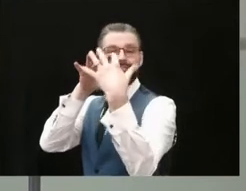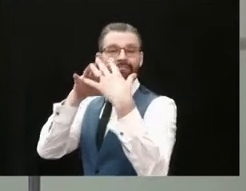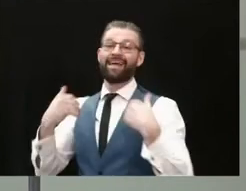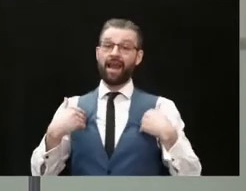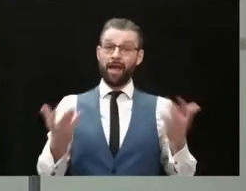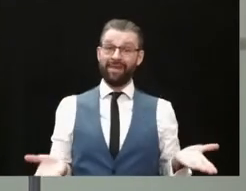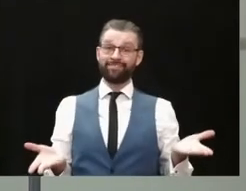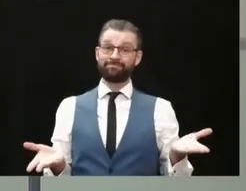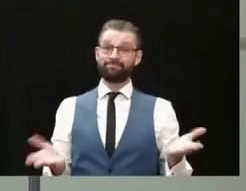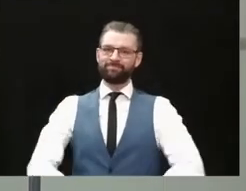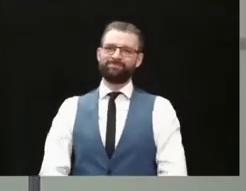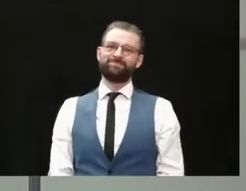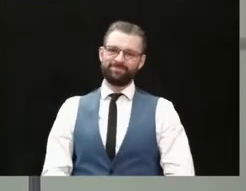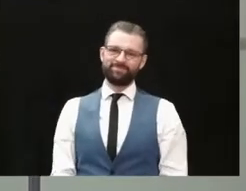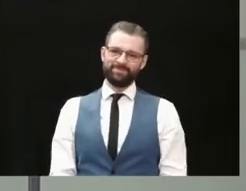here today.